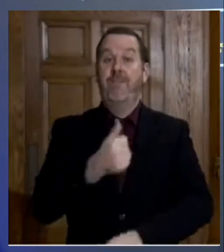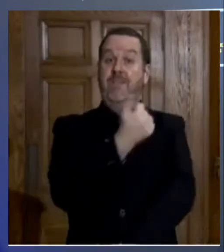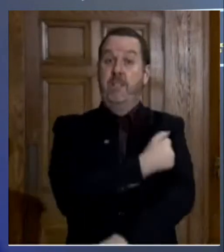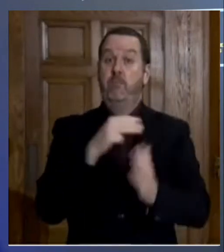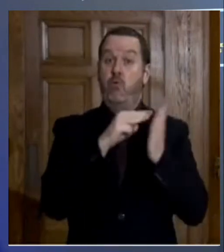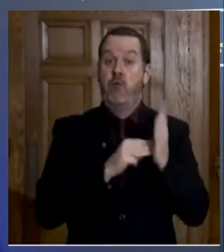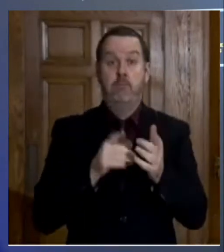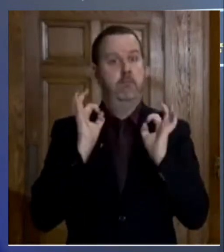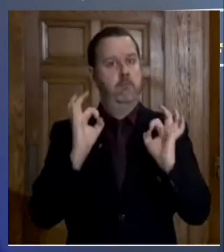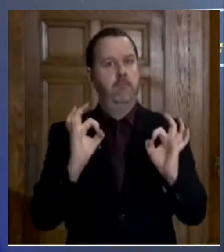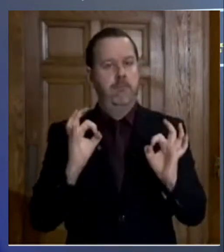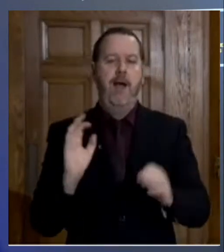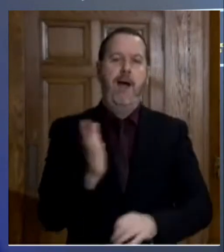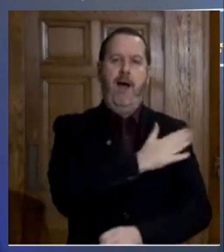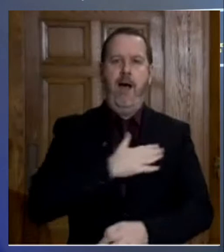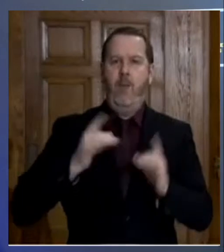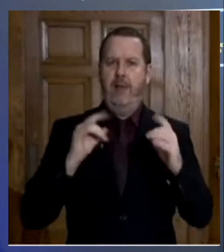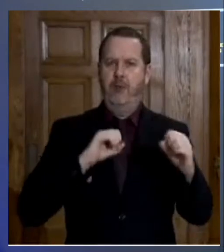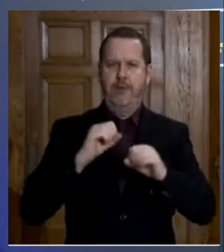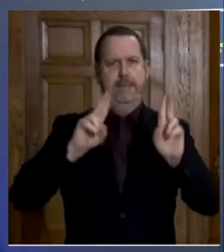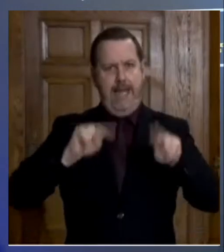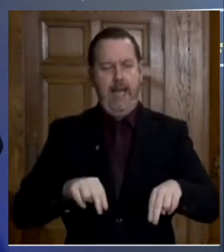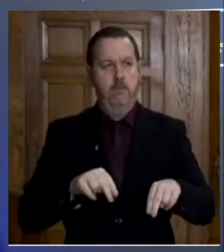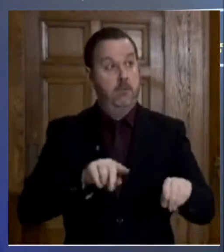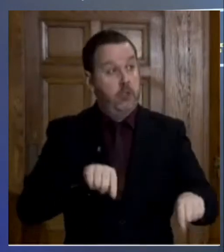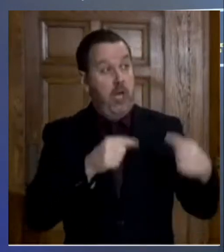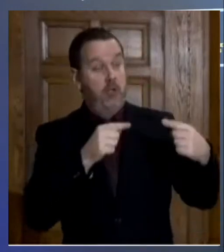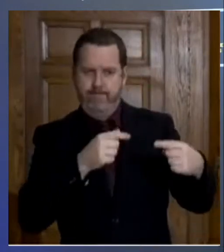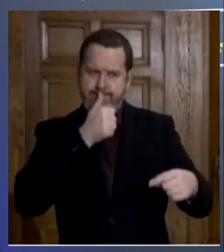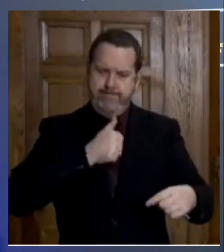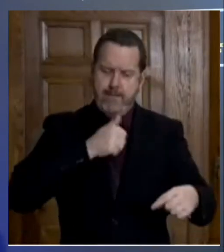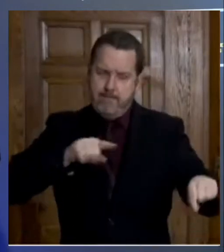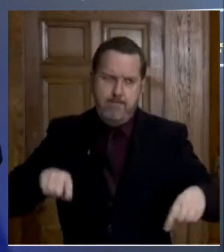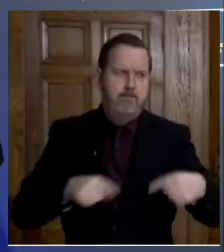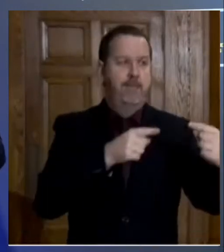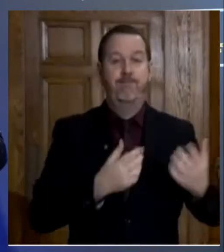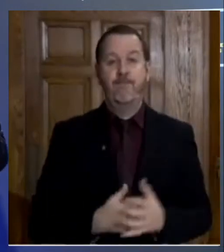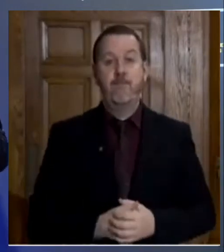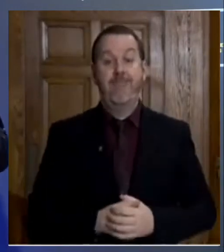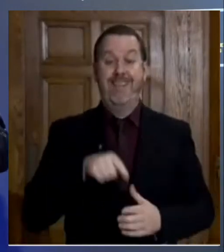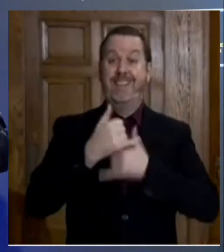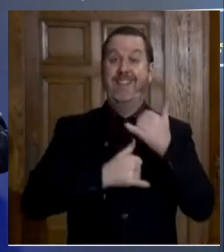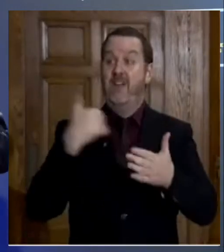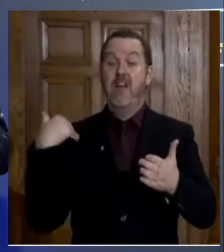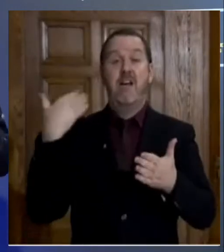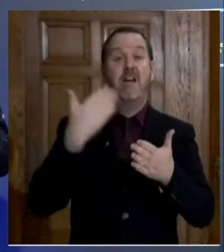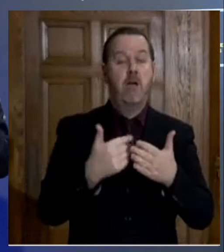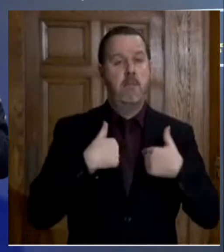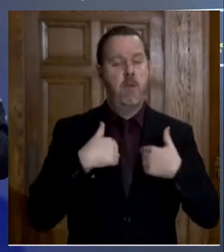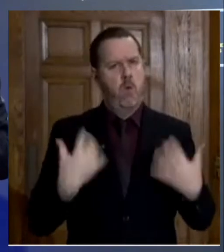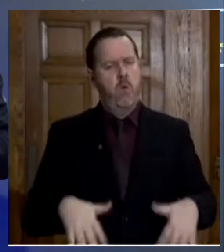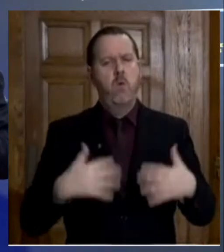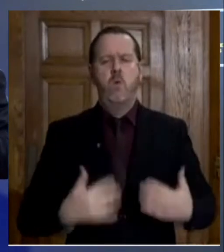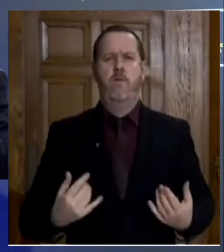service rising to the challenges. Throughout the past year, I have been constantly humbled and